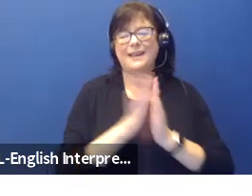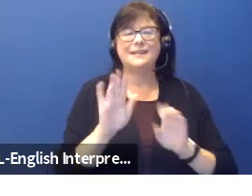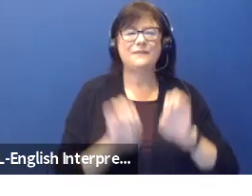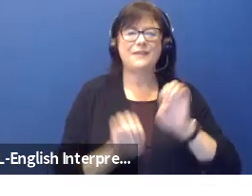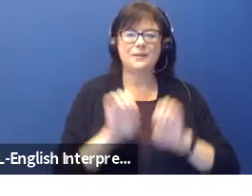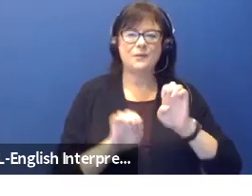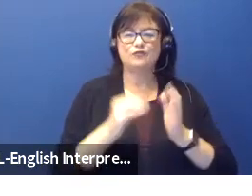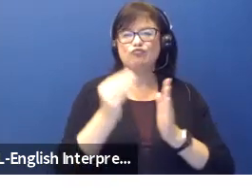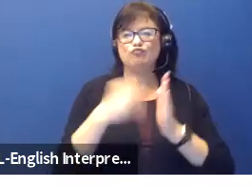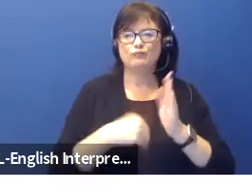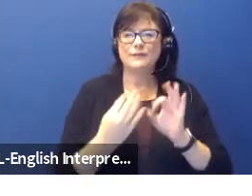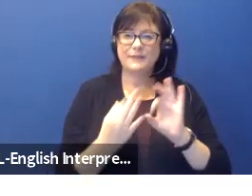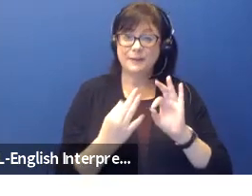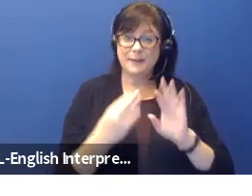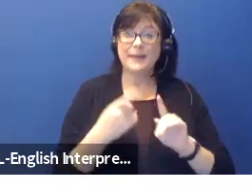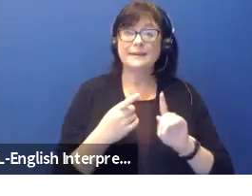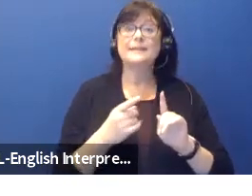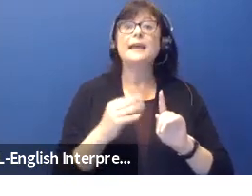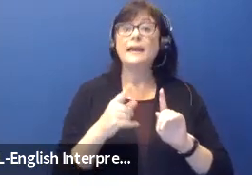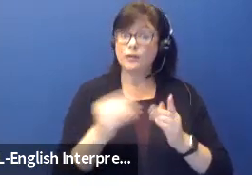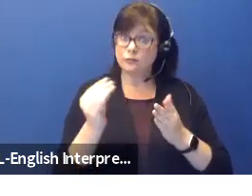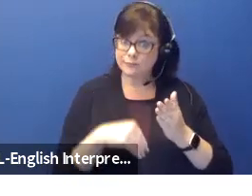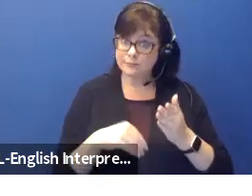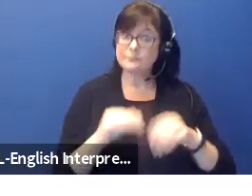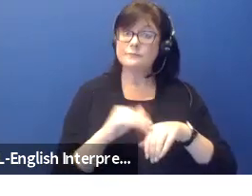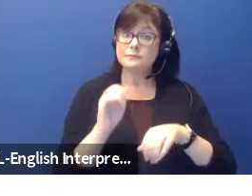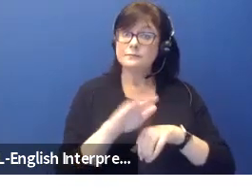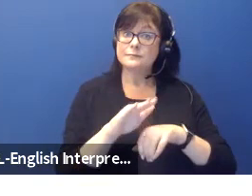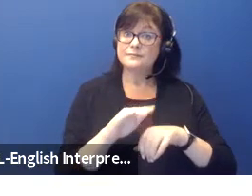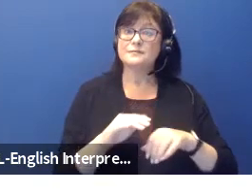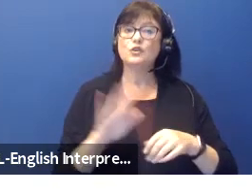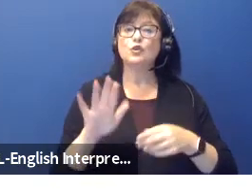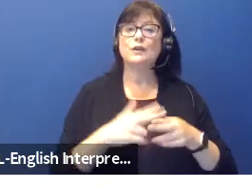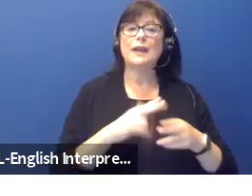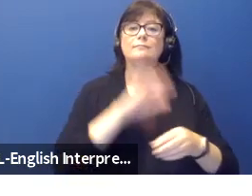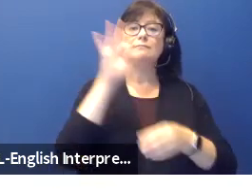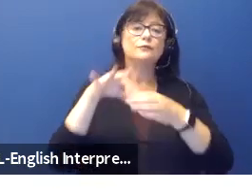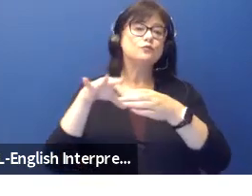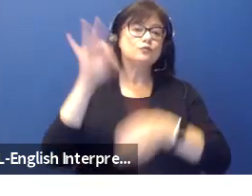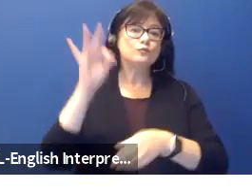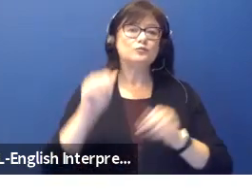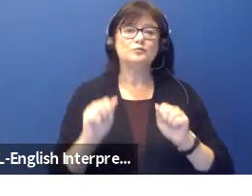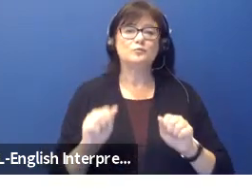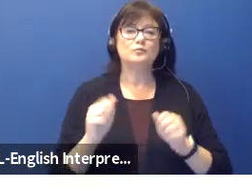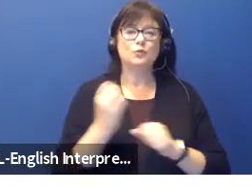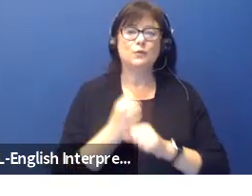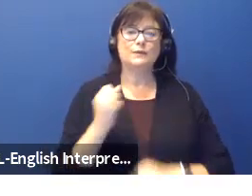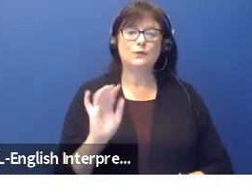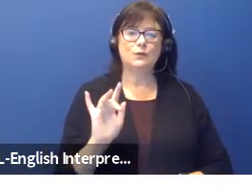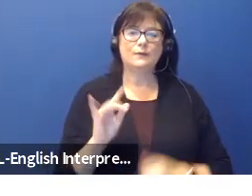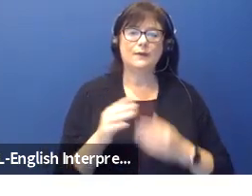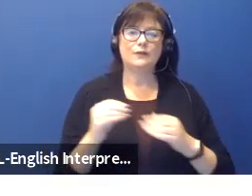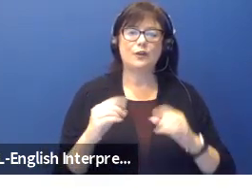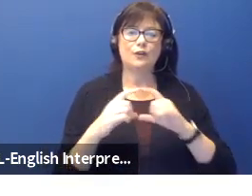your name, you can be entered in there for a $25 gift card. So having your feedback at the end is always helpful for planning and also for reporting back to